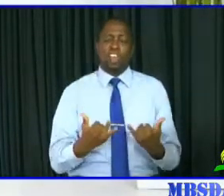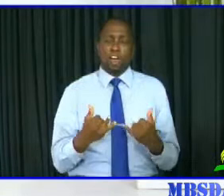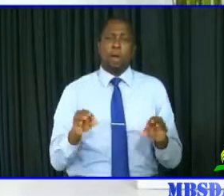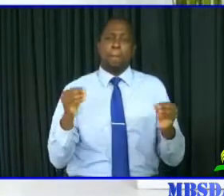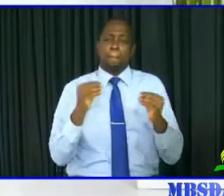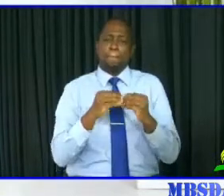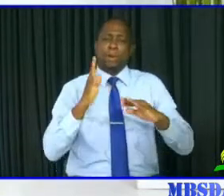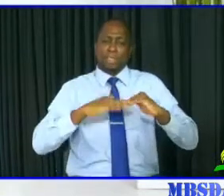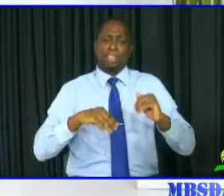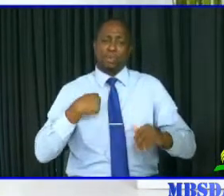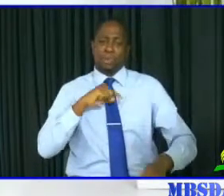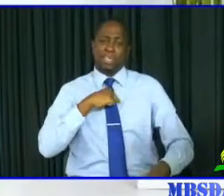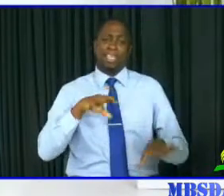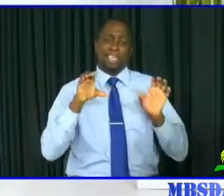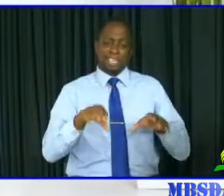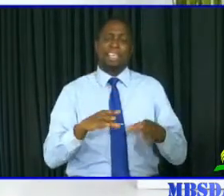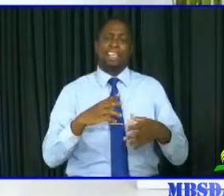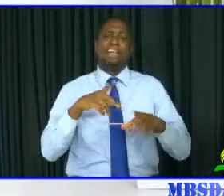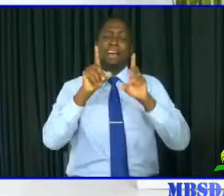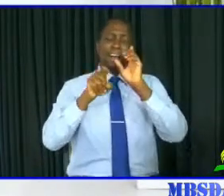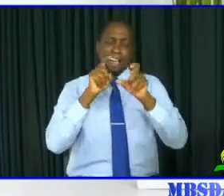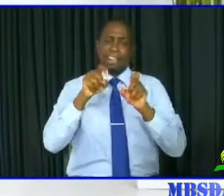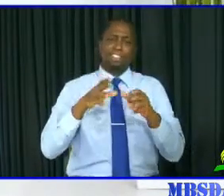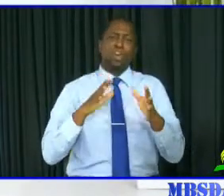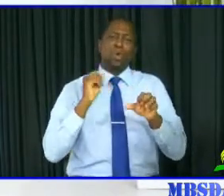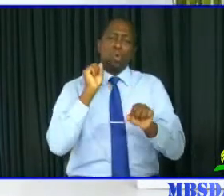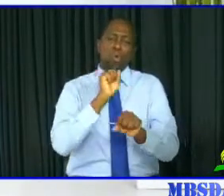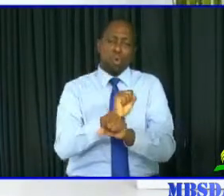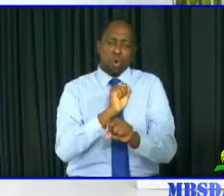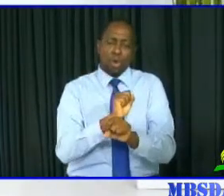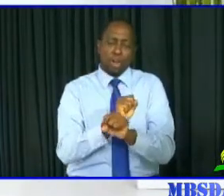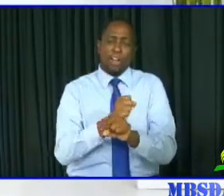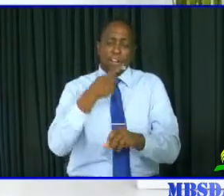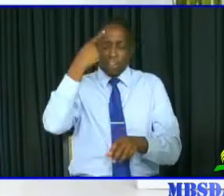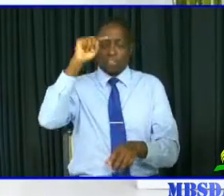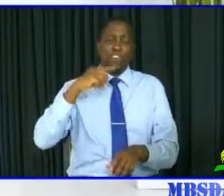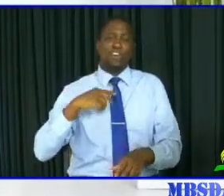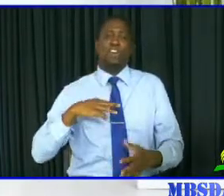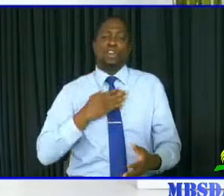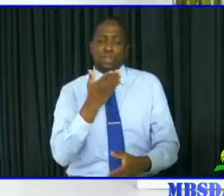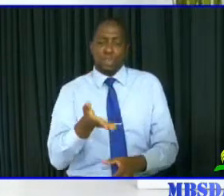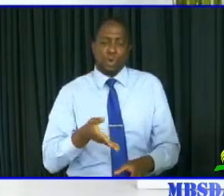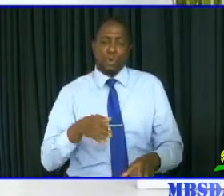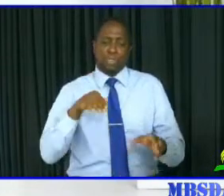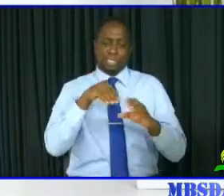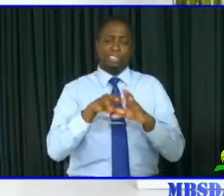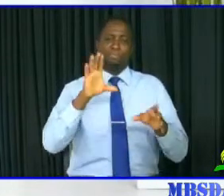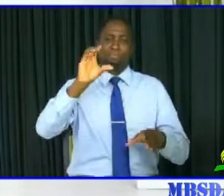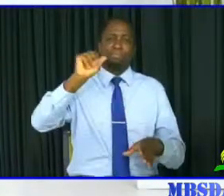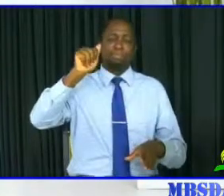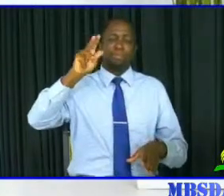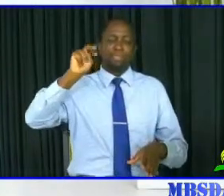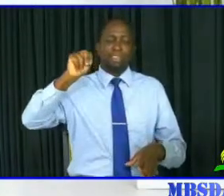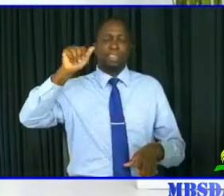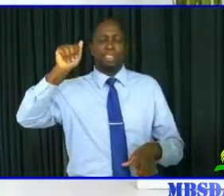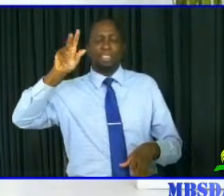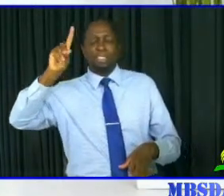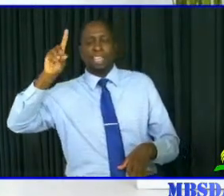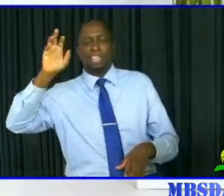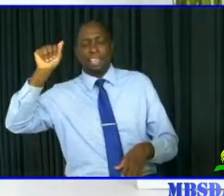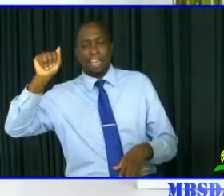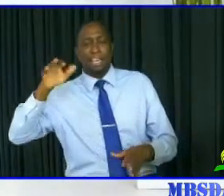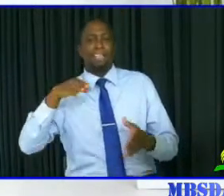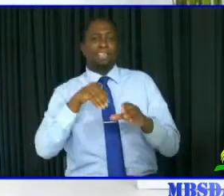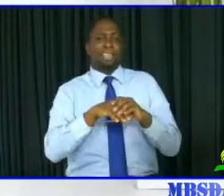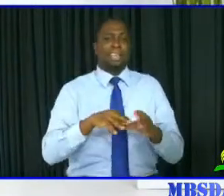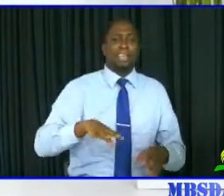to imagine. Work in the situation of those who are in Canada. Work in the lives of those who are in